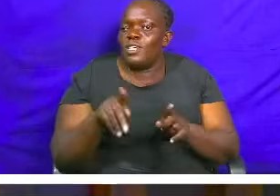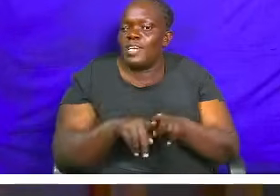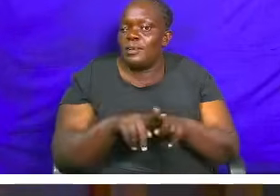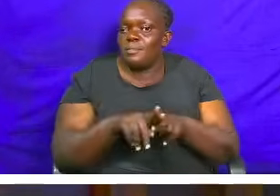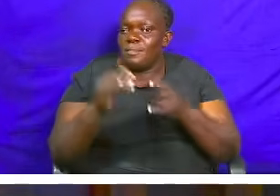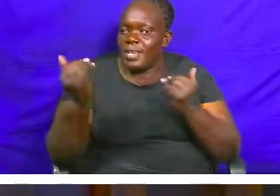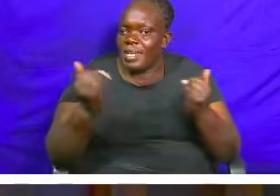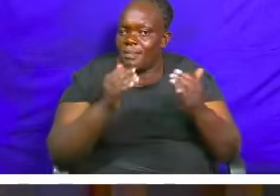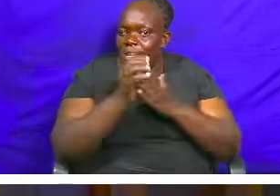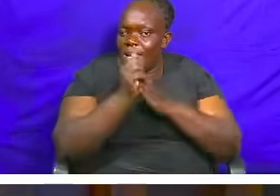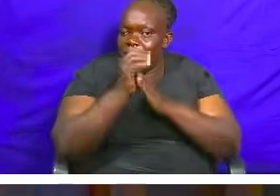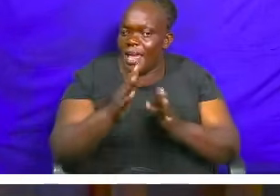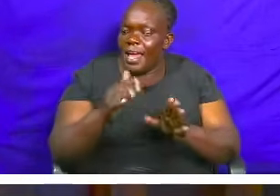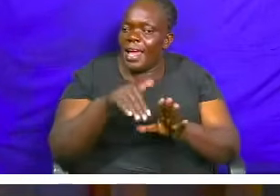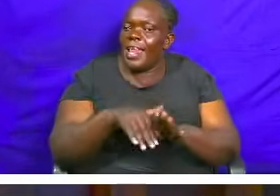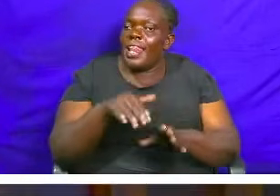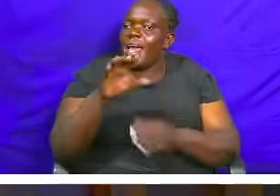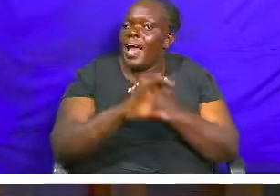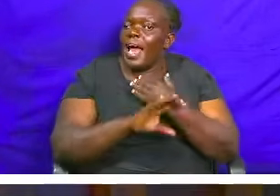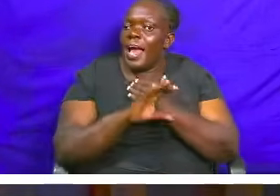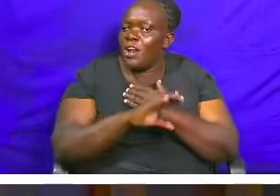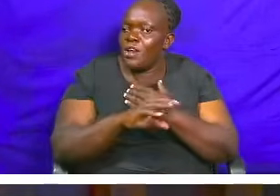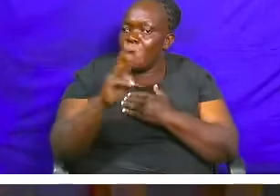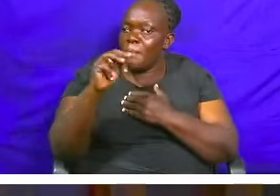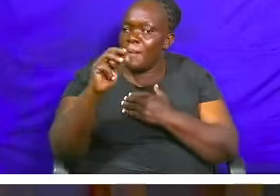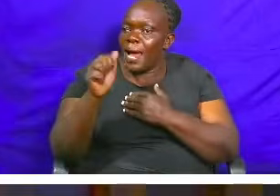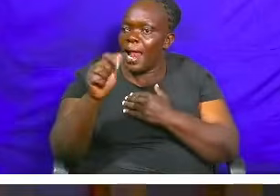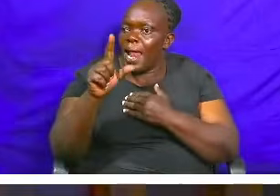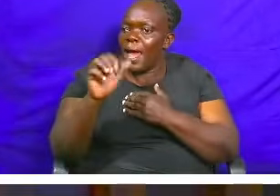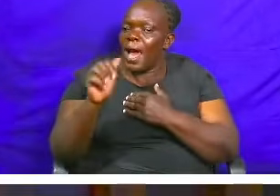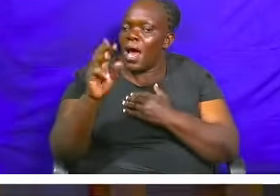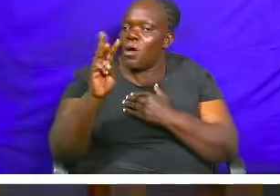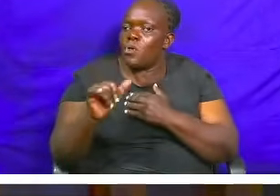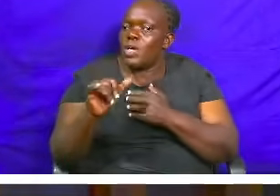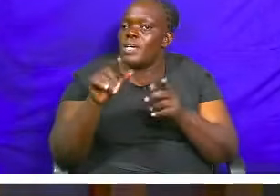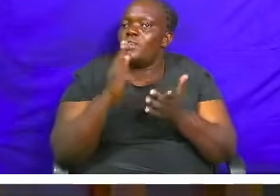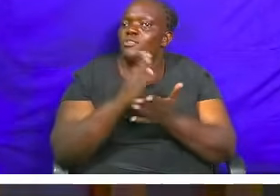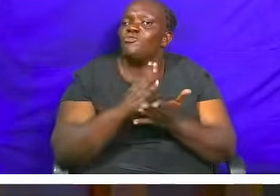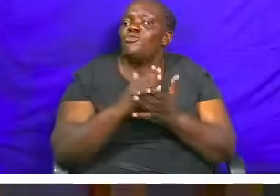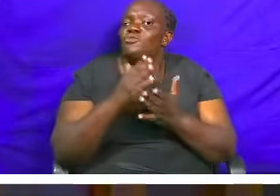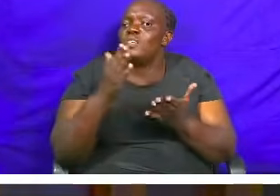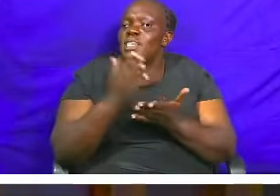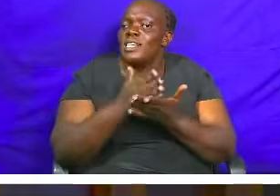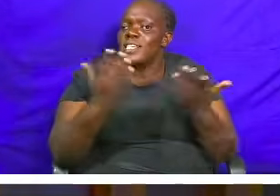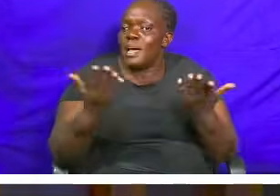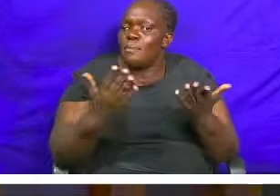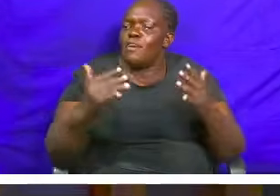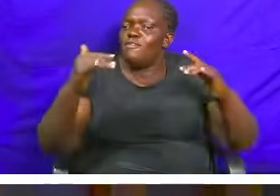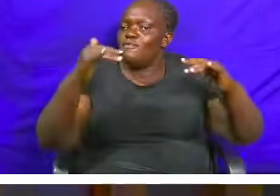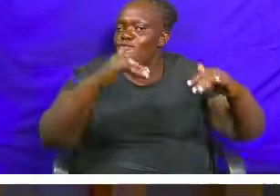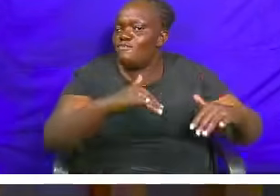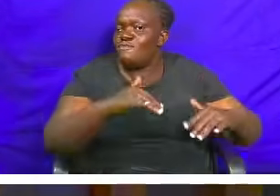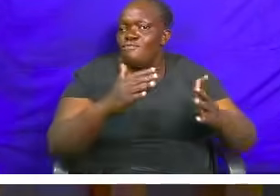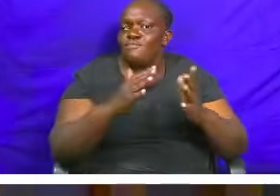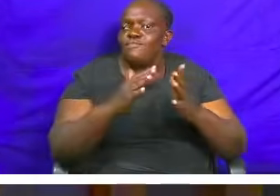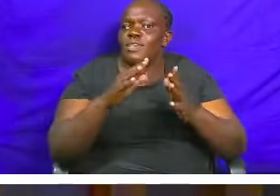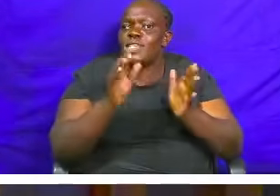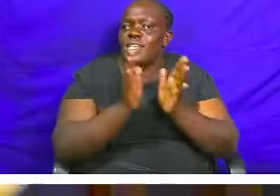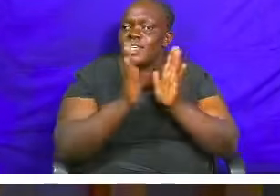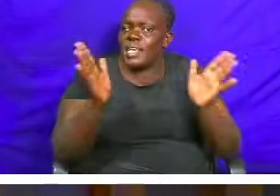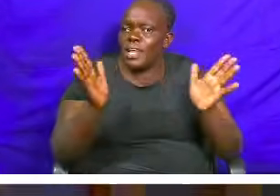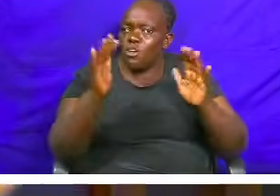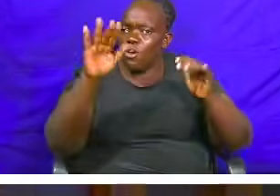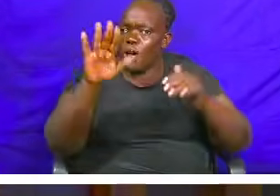the leadership in Malawi. I think they had met His Excellency somewhere in New York after the UN General Assembly, and they wanted